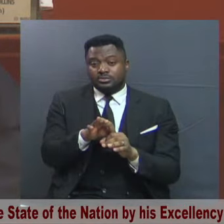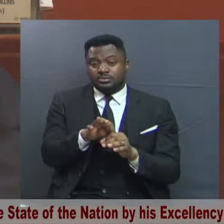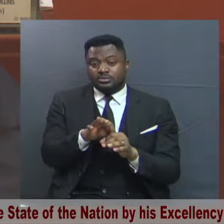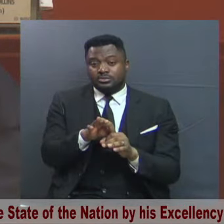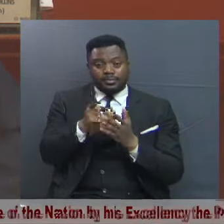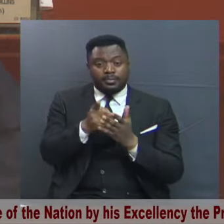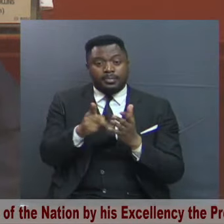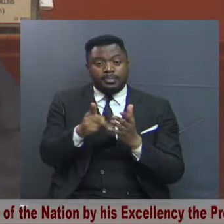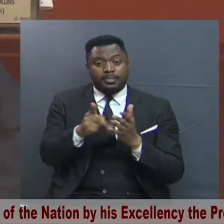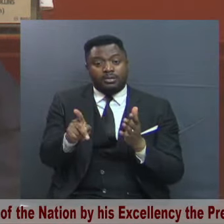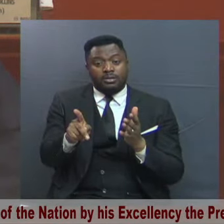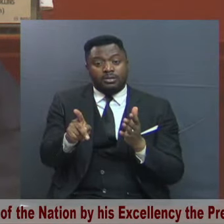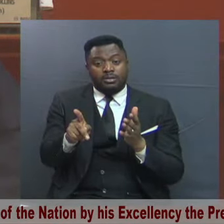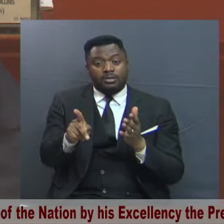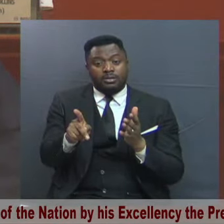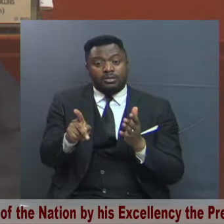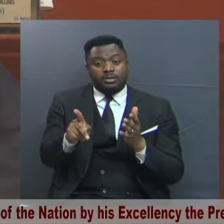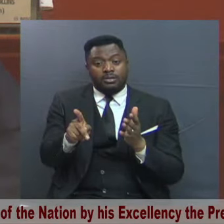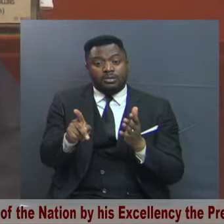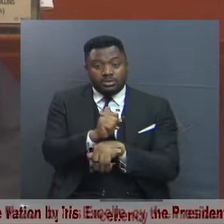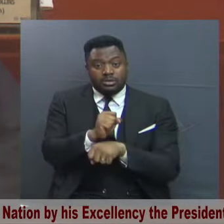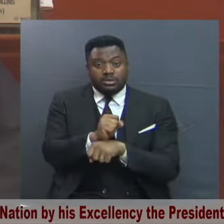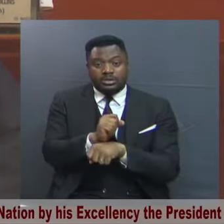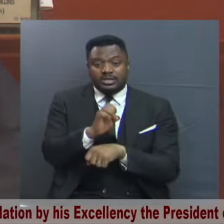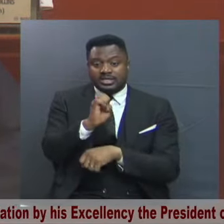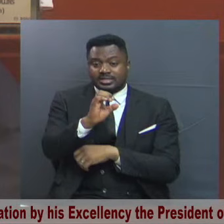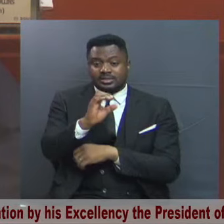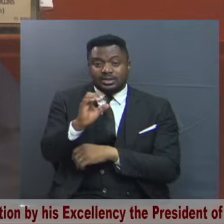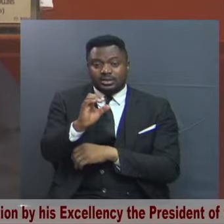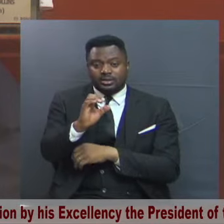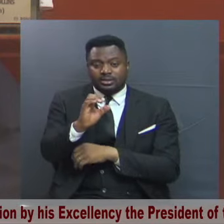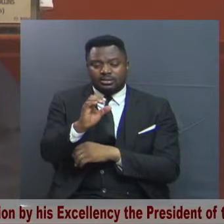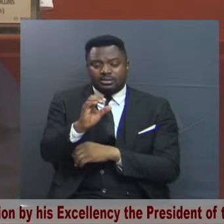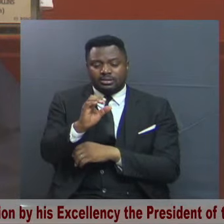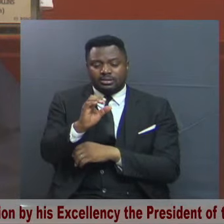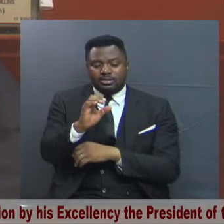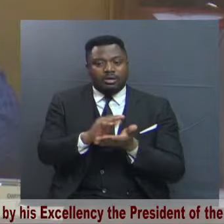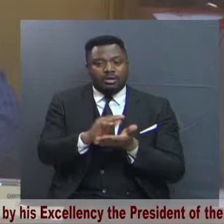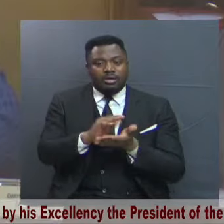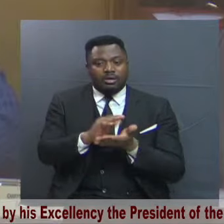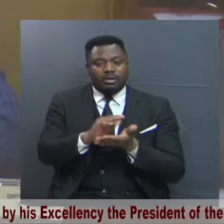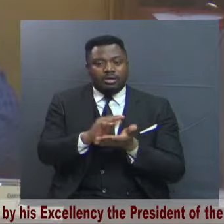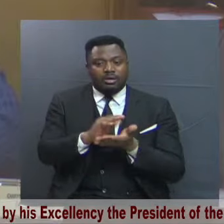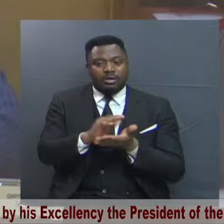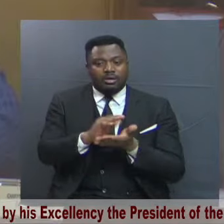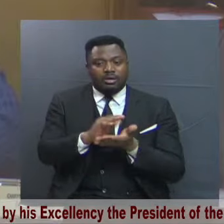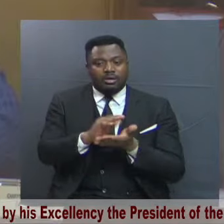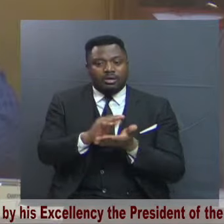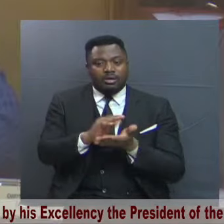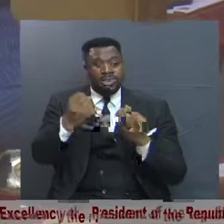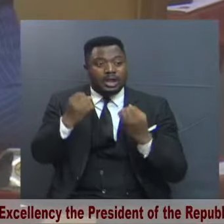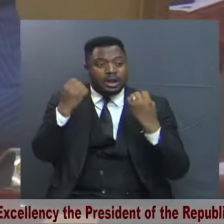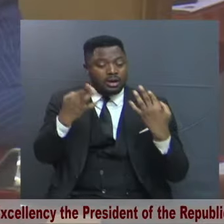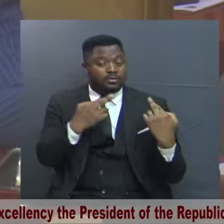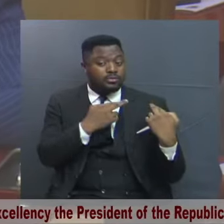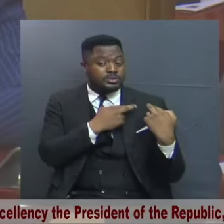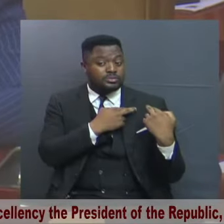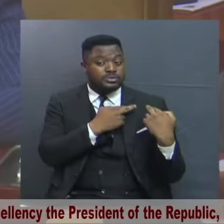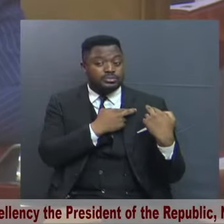part to make the work of the Electoral commission go smoothly a lot of